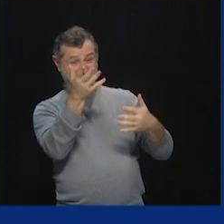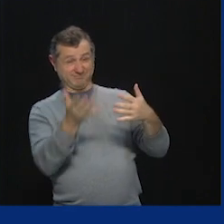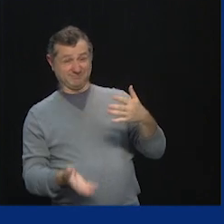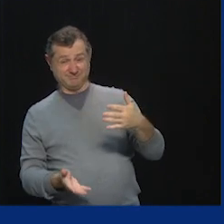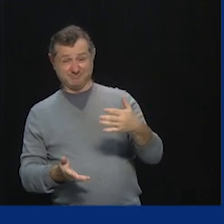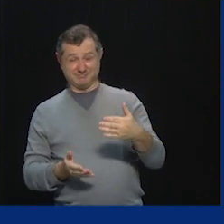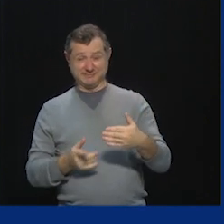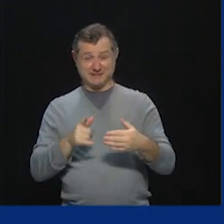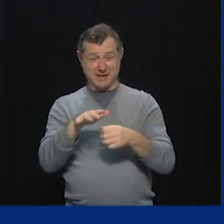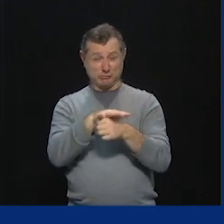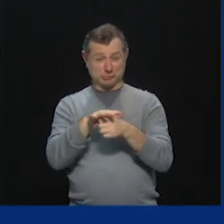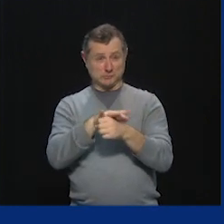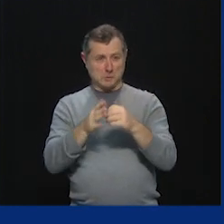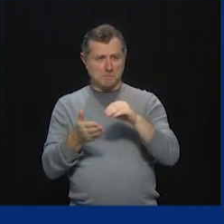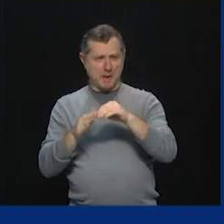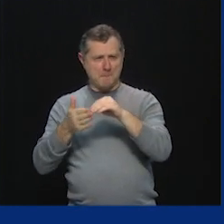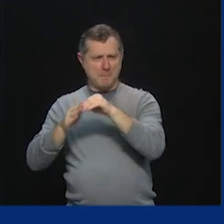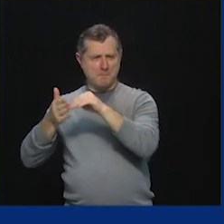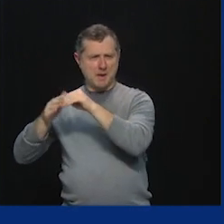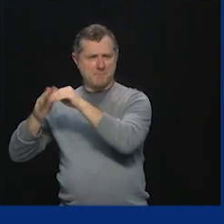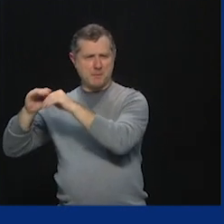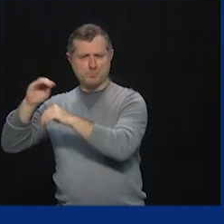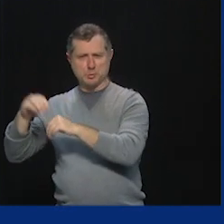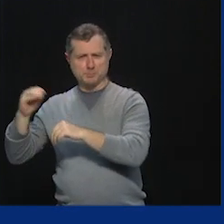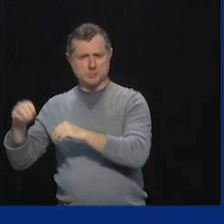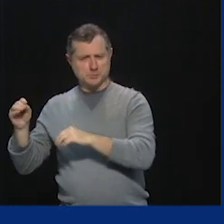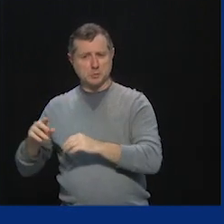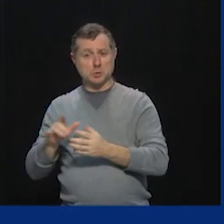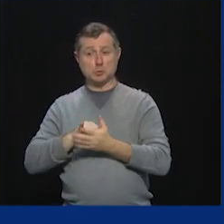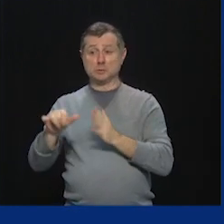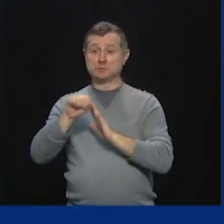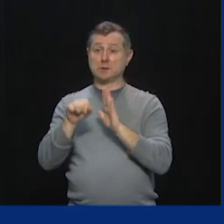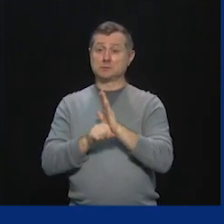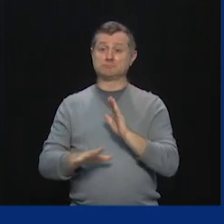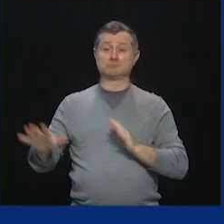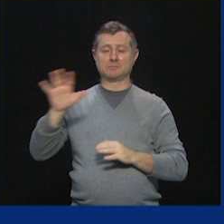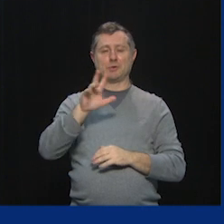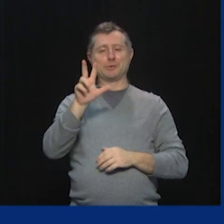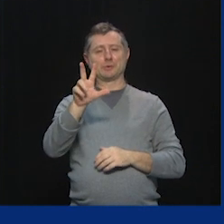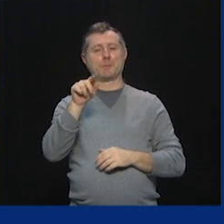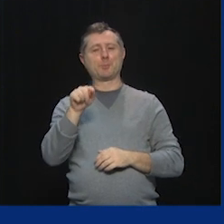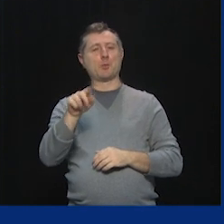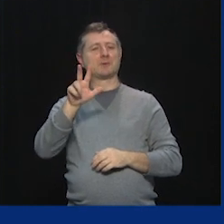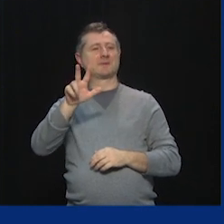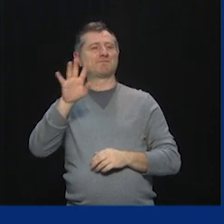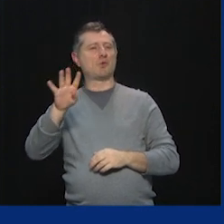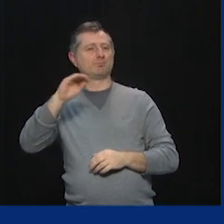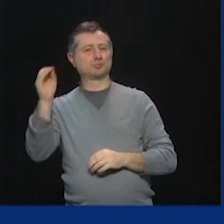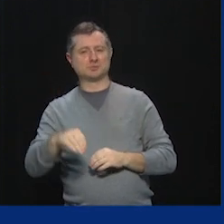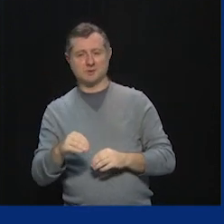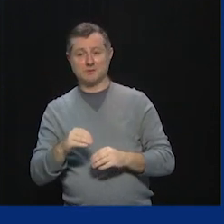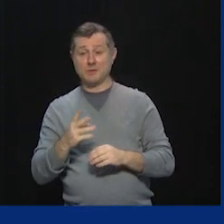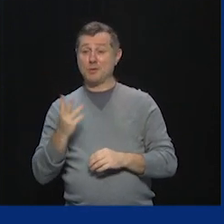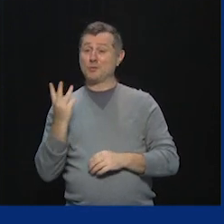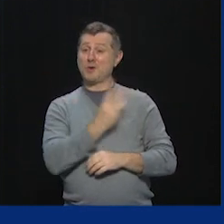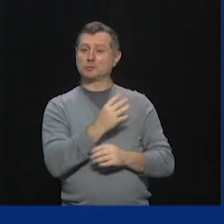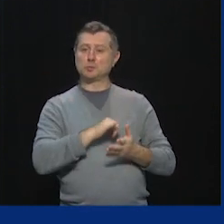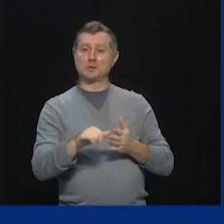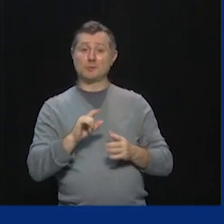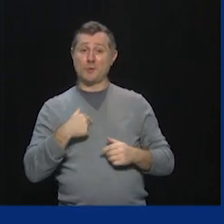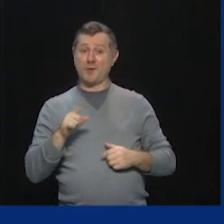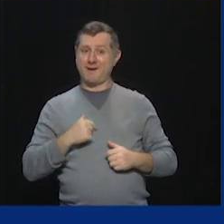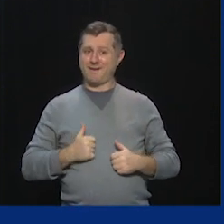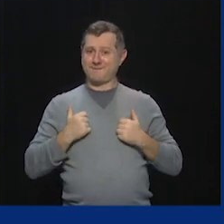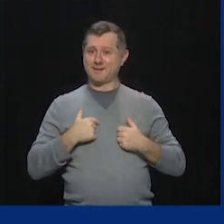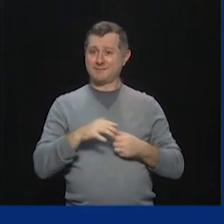up again. Statewide, we're at 3.34. Western New York, where I live, is popping up there. Mohawk